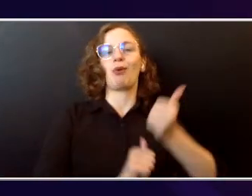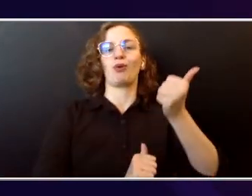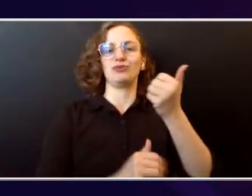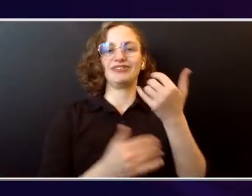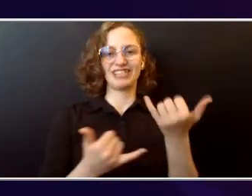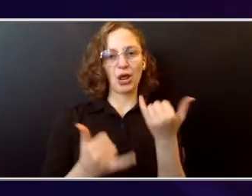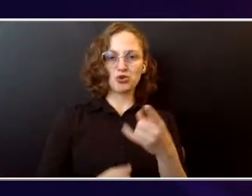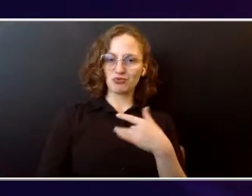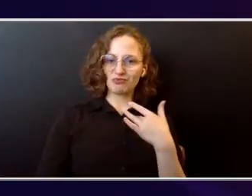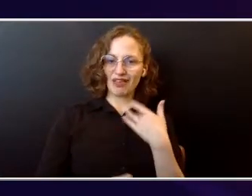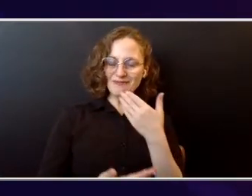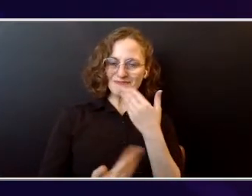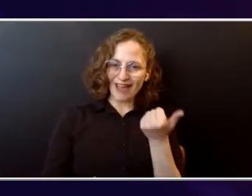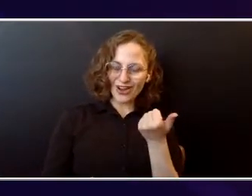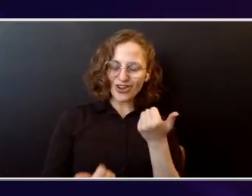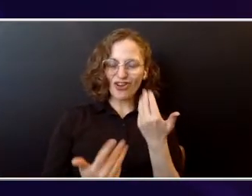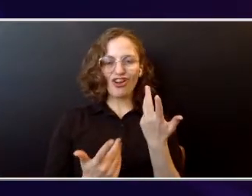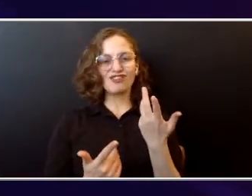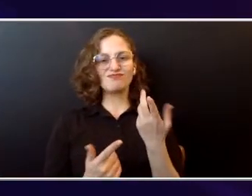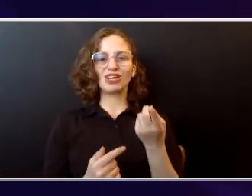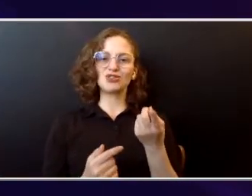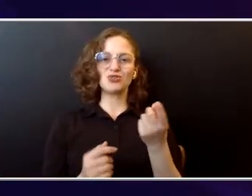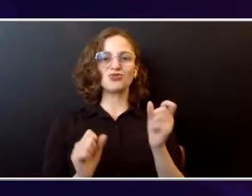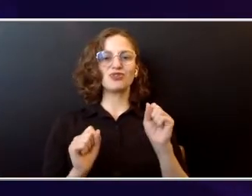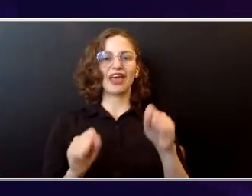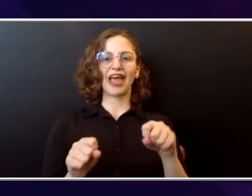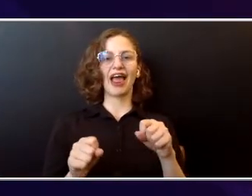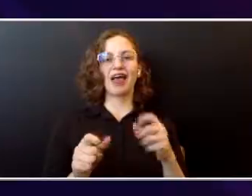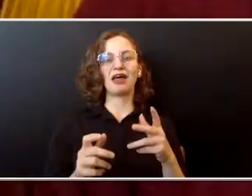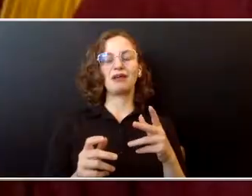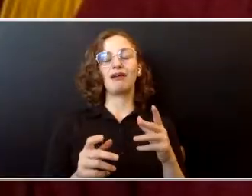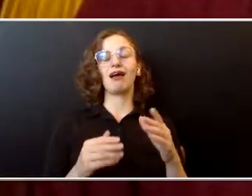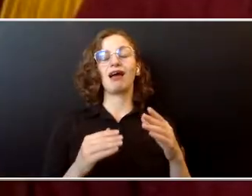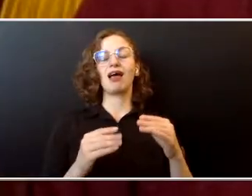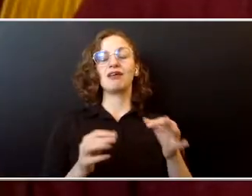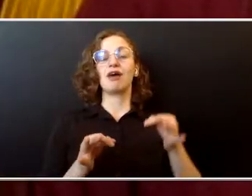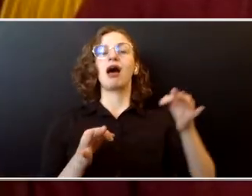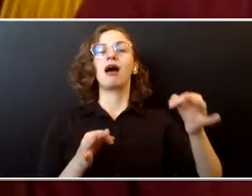you're getting to space out these visits a little more?